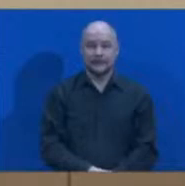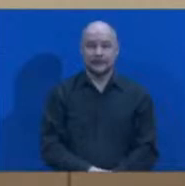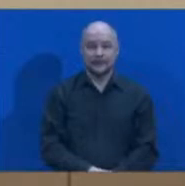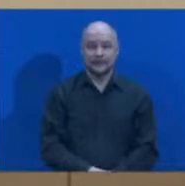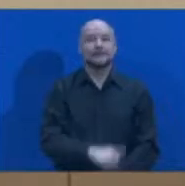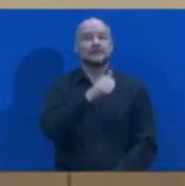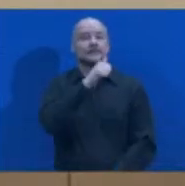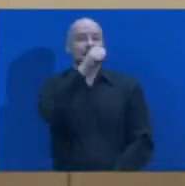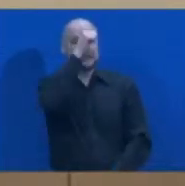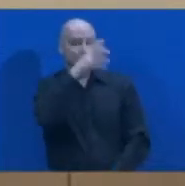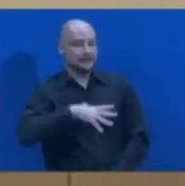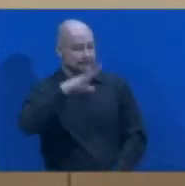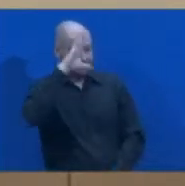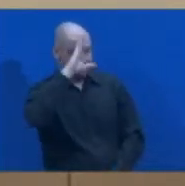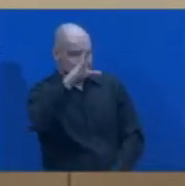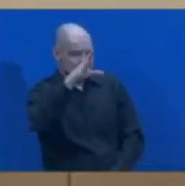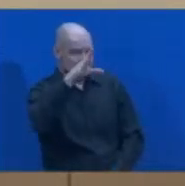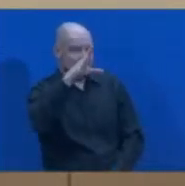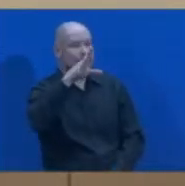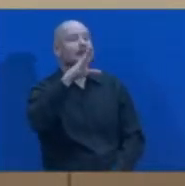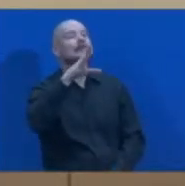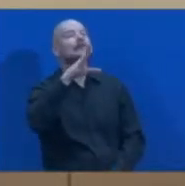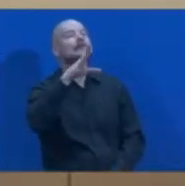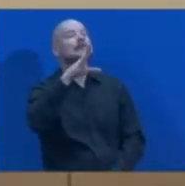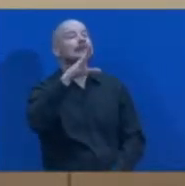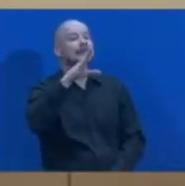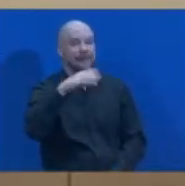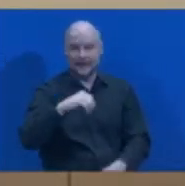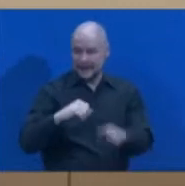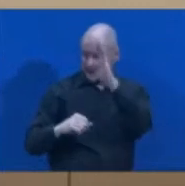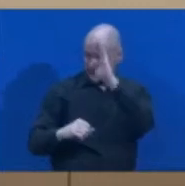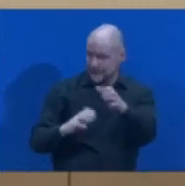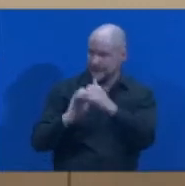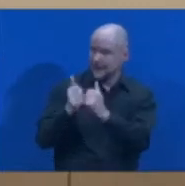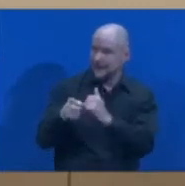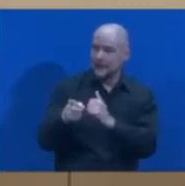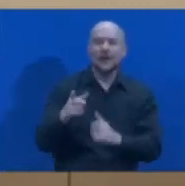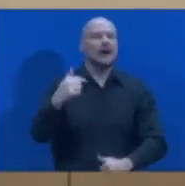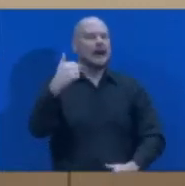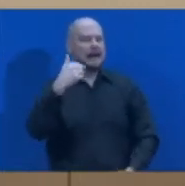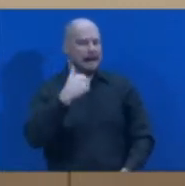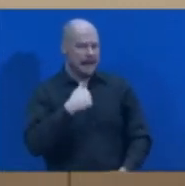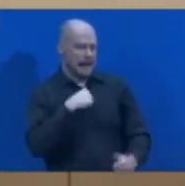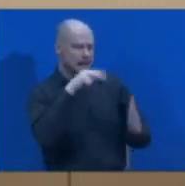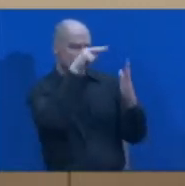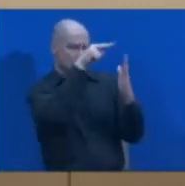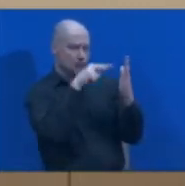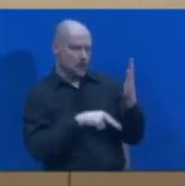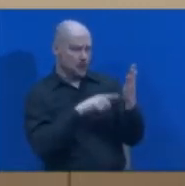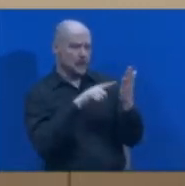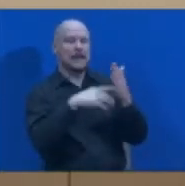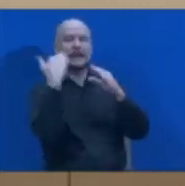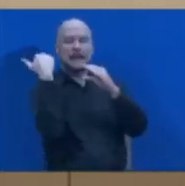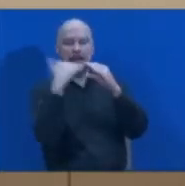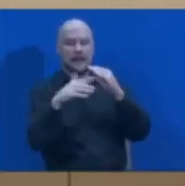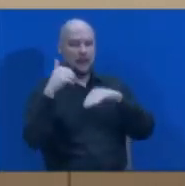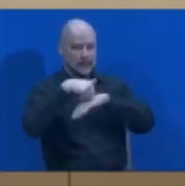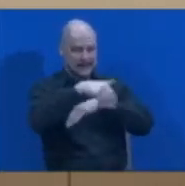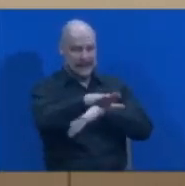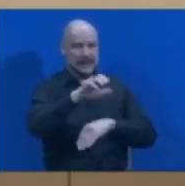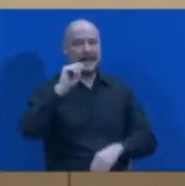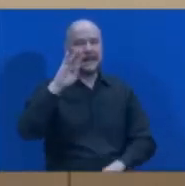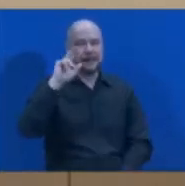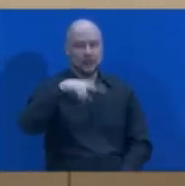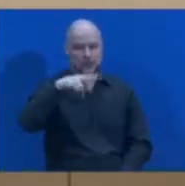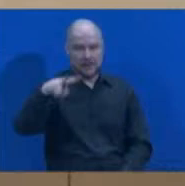Hey, Gibbie, it's Joe Bruno. How are you? I am looking at an email sent to you on April